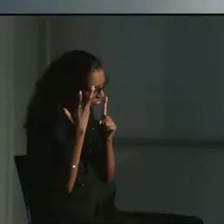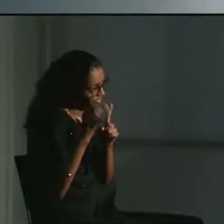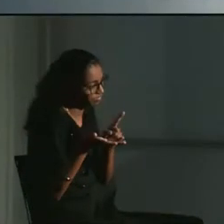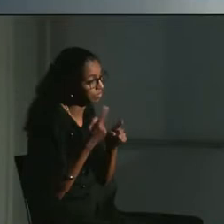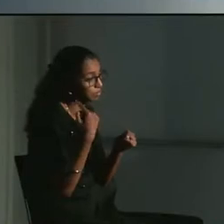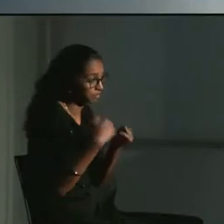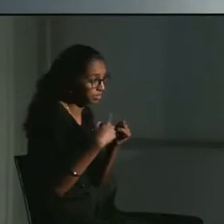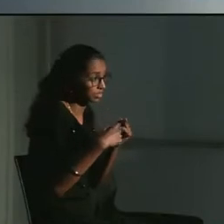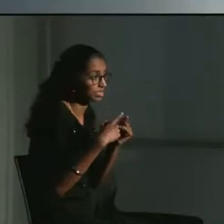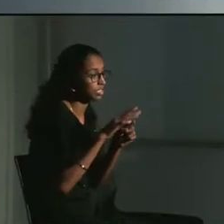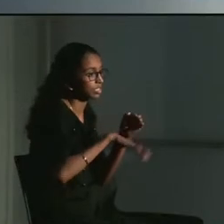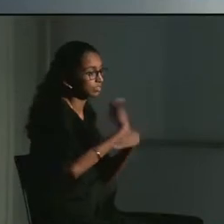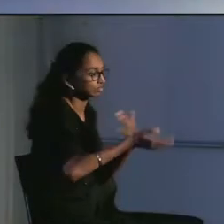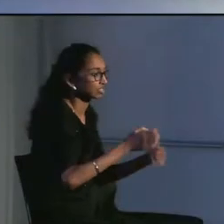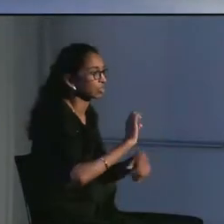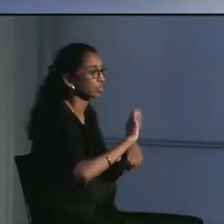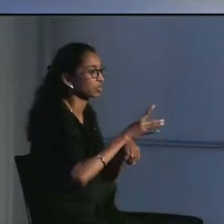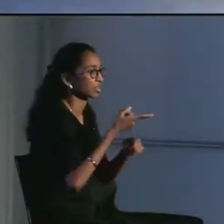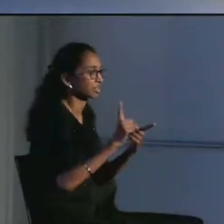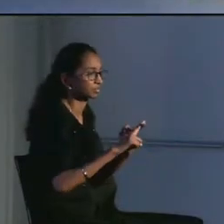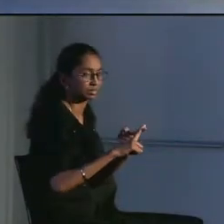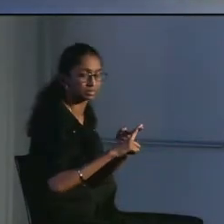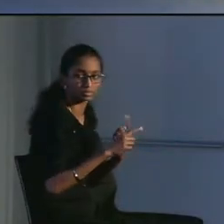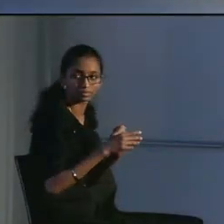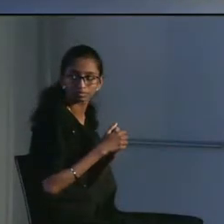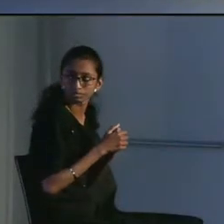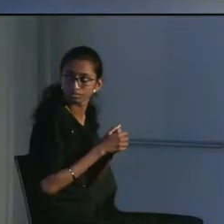then I think COVID happened there. So,